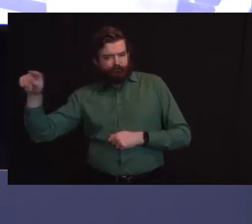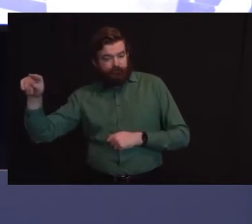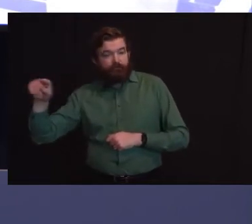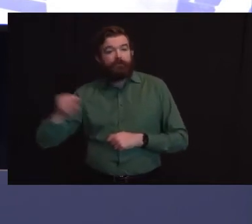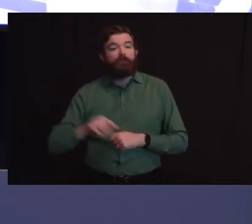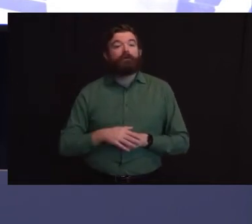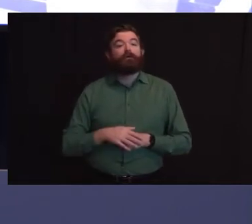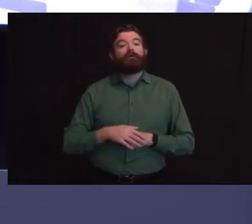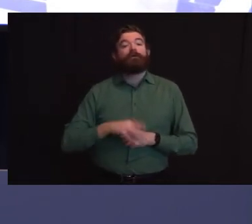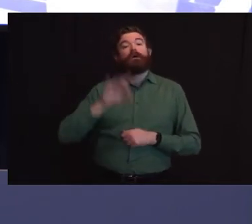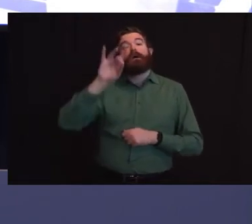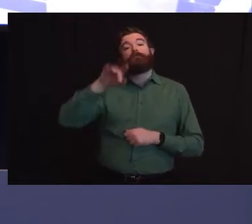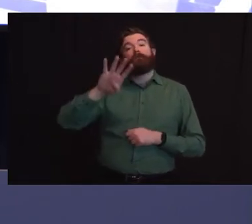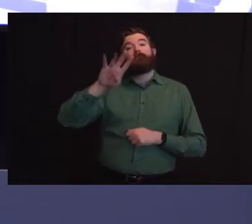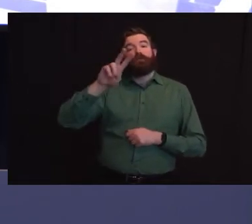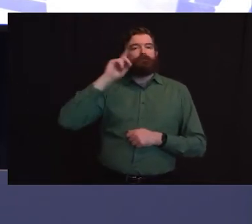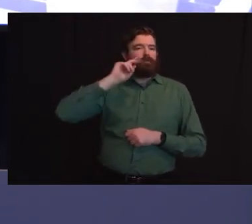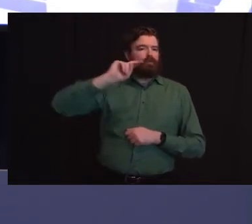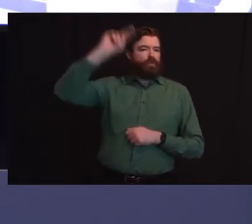8.42% for the North,